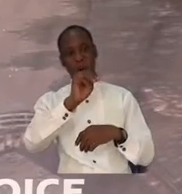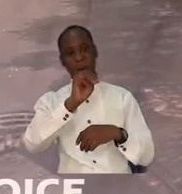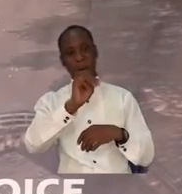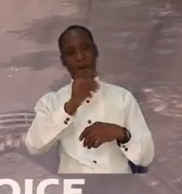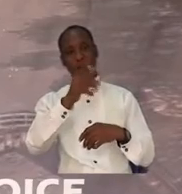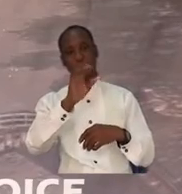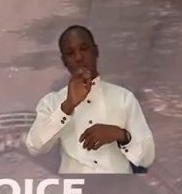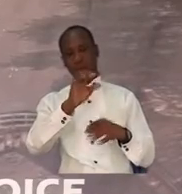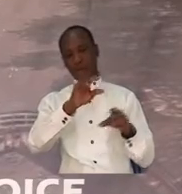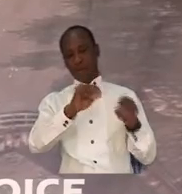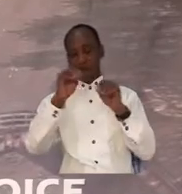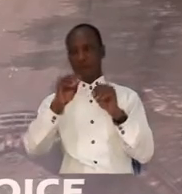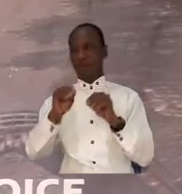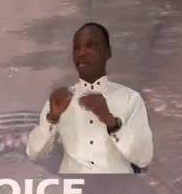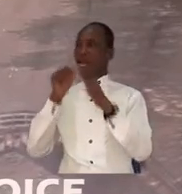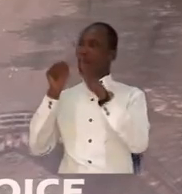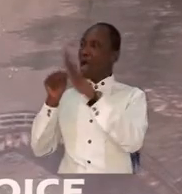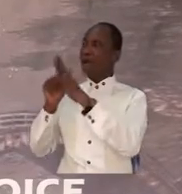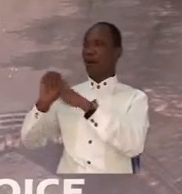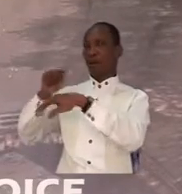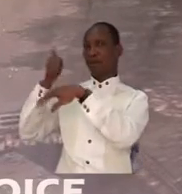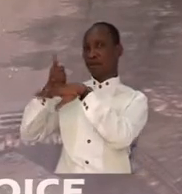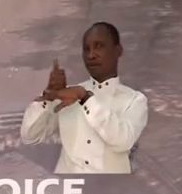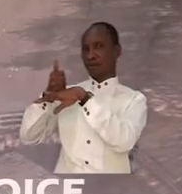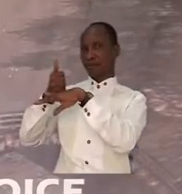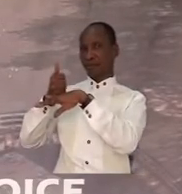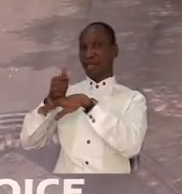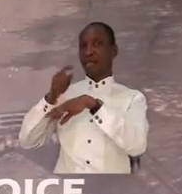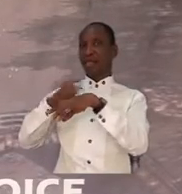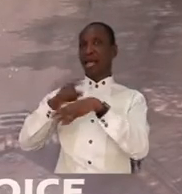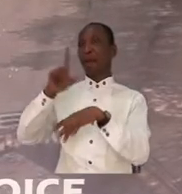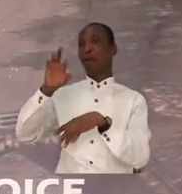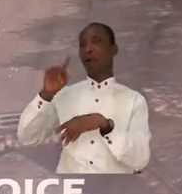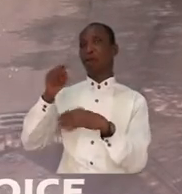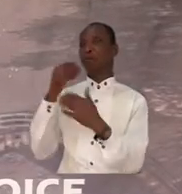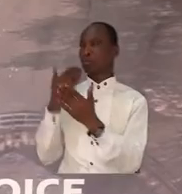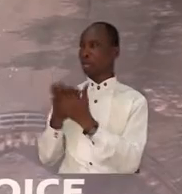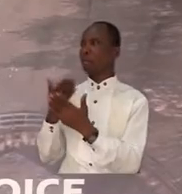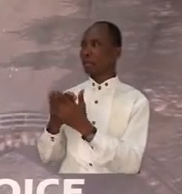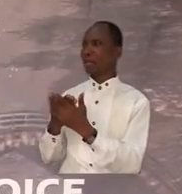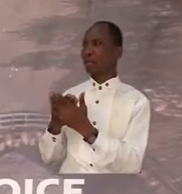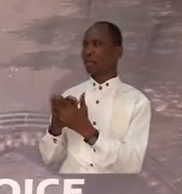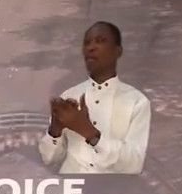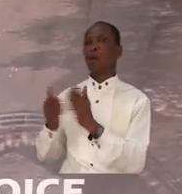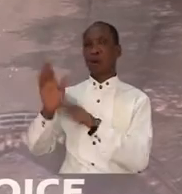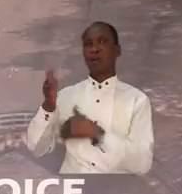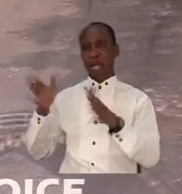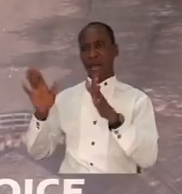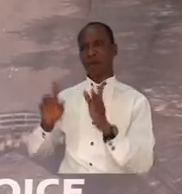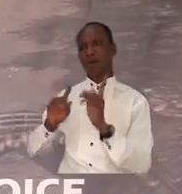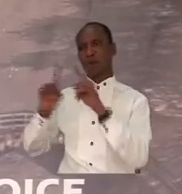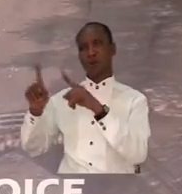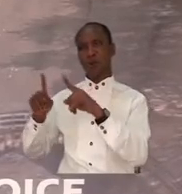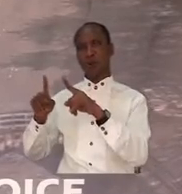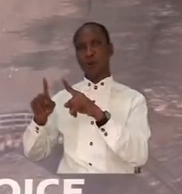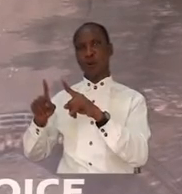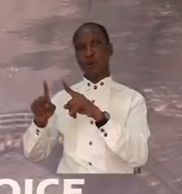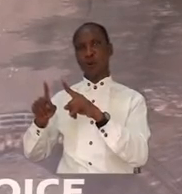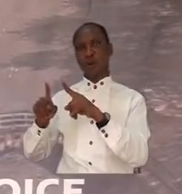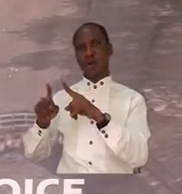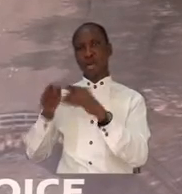edi kosie bepo bi so na o sire enu mpo o man o kwan makro bi e ben bepo no a ofre ho so a okọ